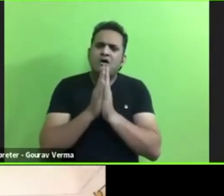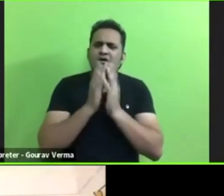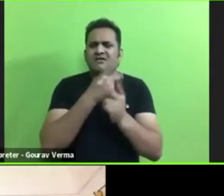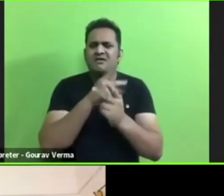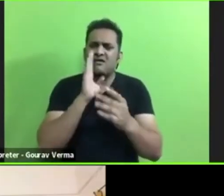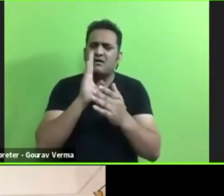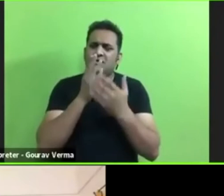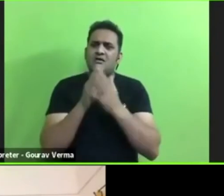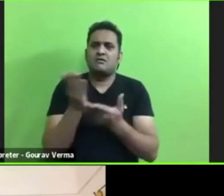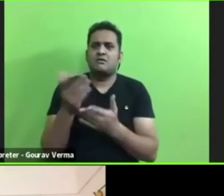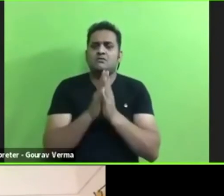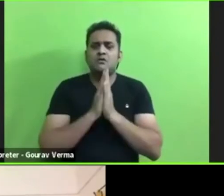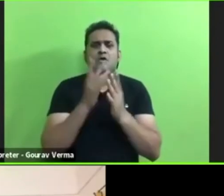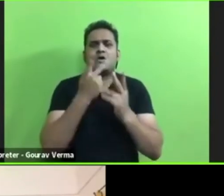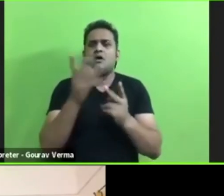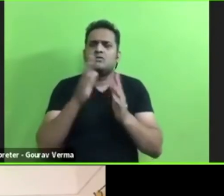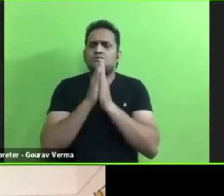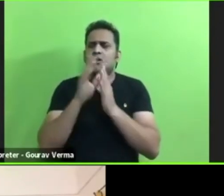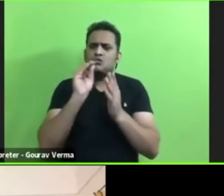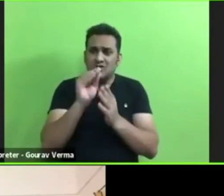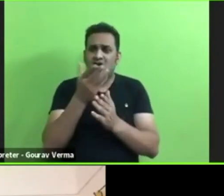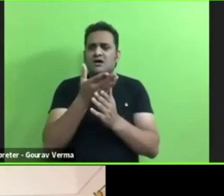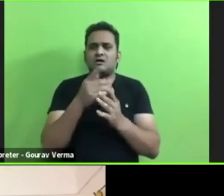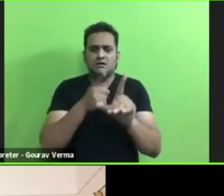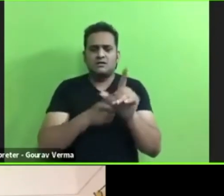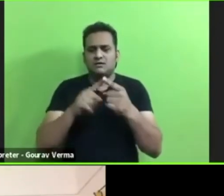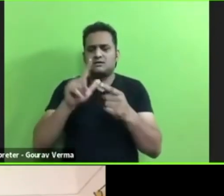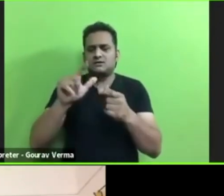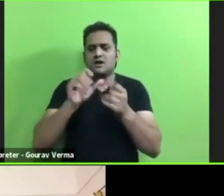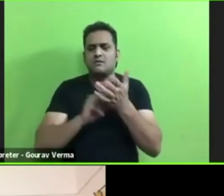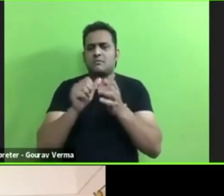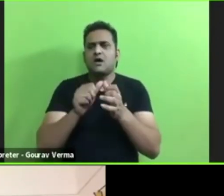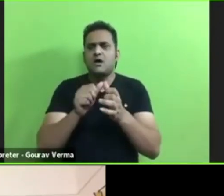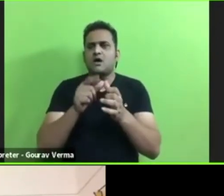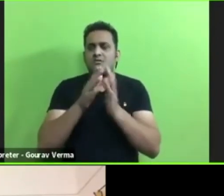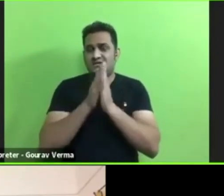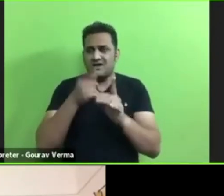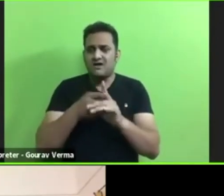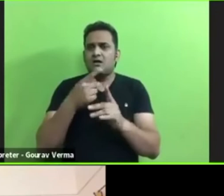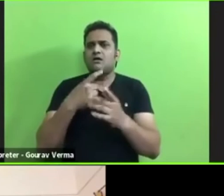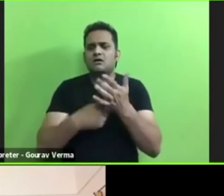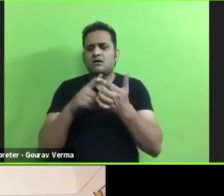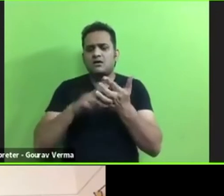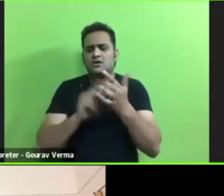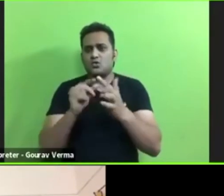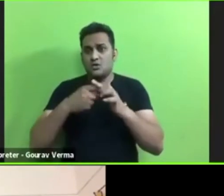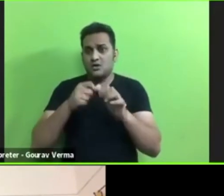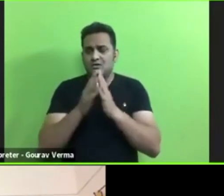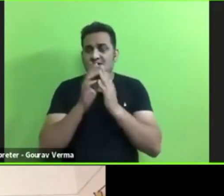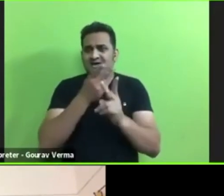their goddess who they worship, right? It's Yellamma. Yellamma is everything to them. It's Renuka. But the relationship